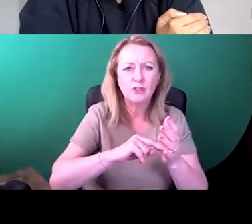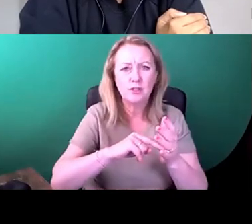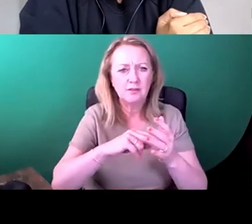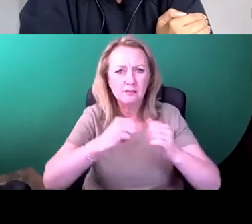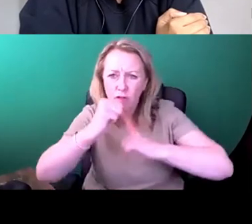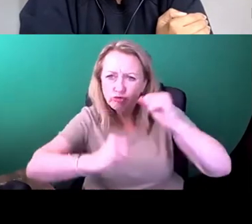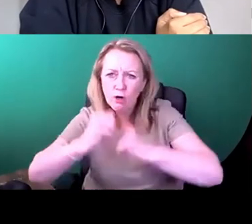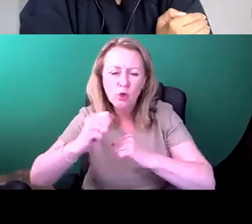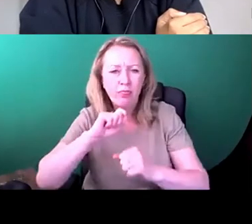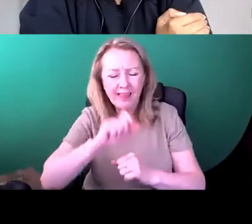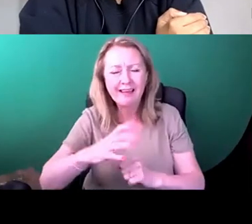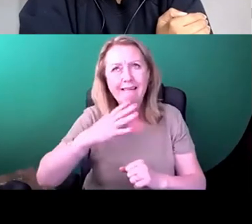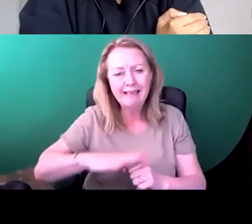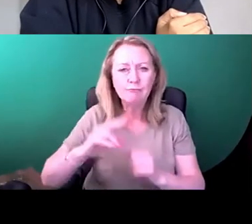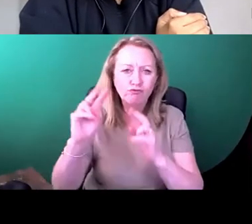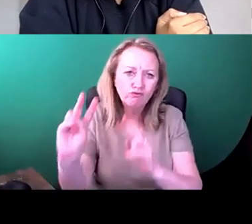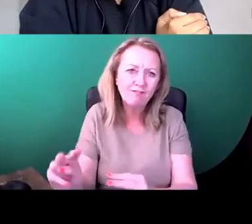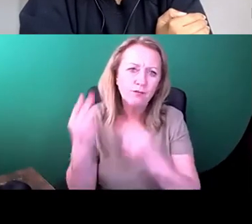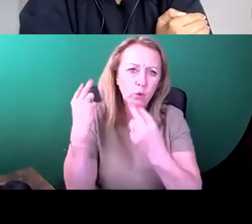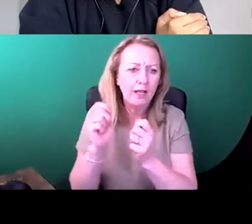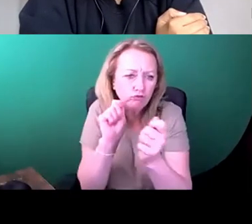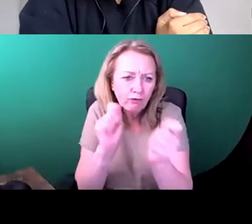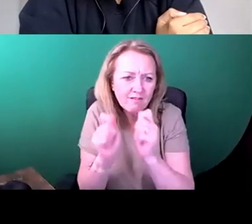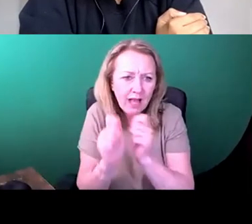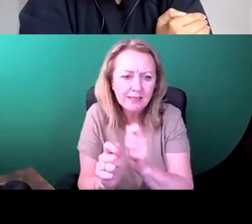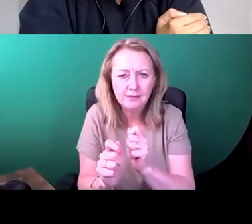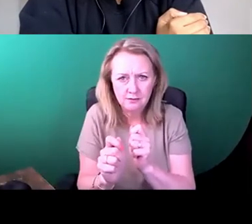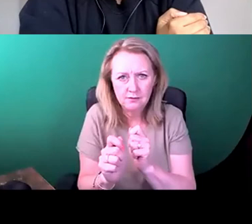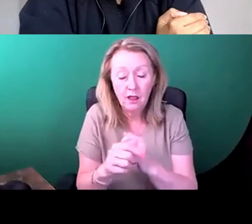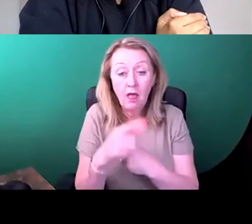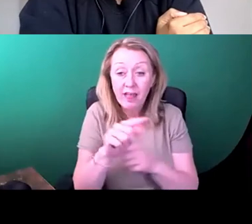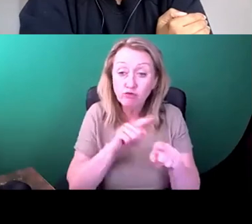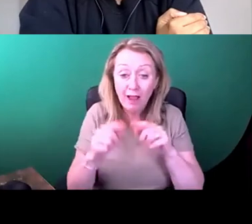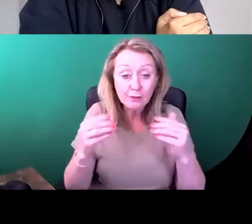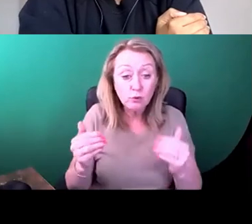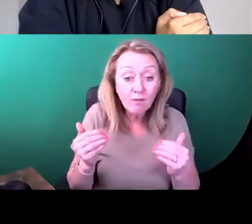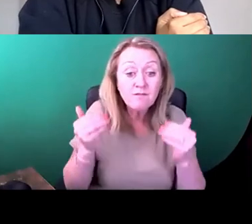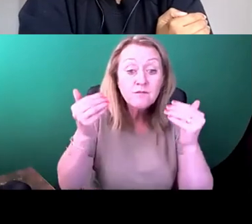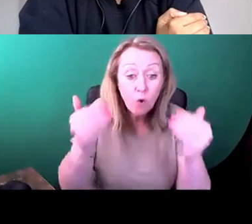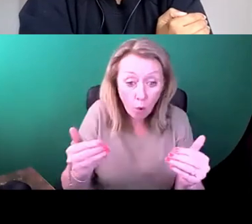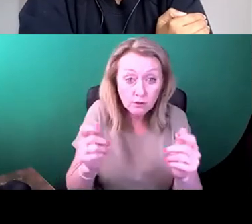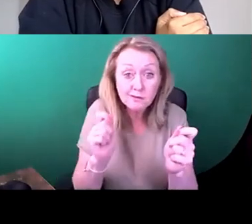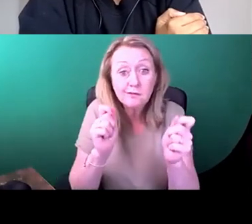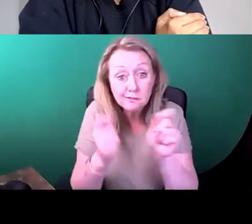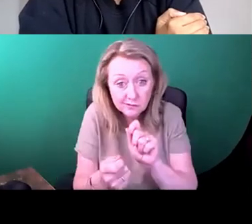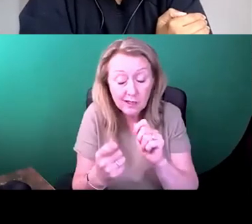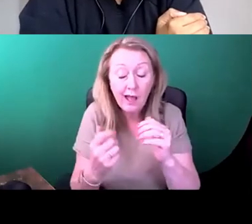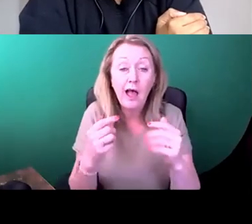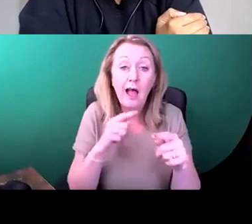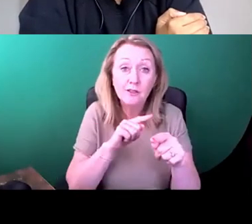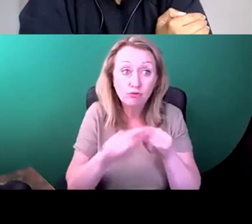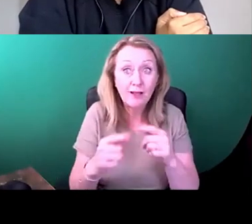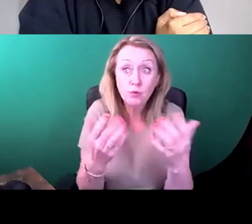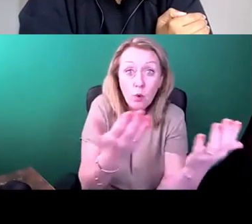constantly reviewing, as by their very nature, they make shifts forward and addressing structural disparity and welcoming a